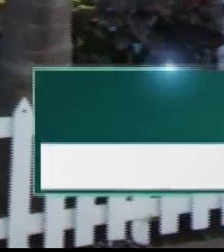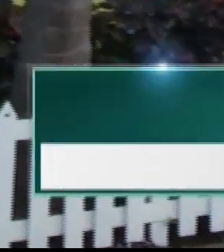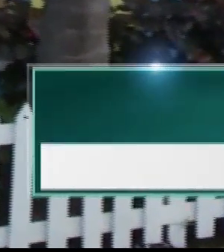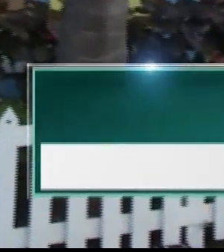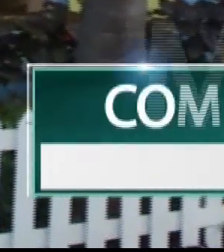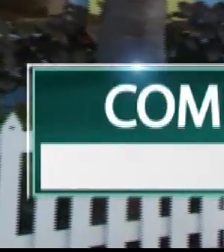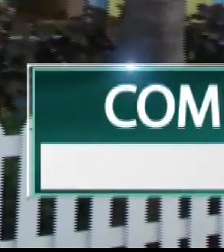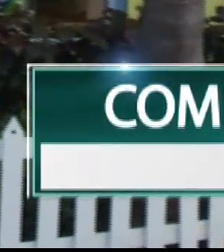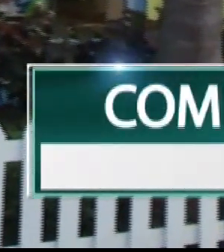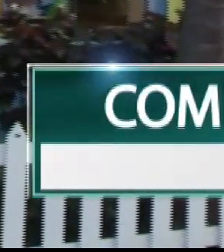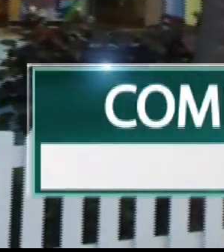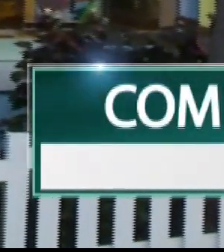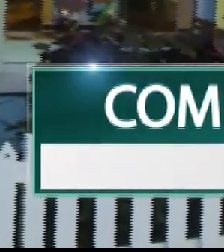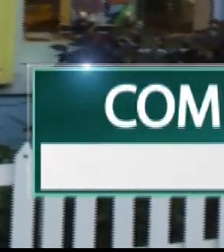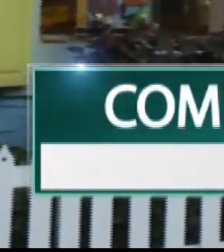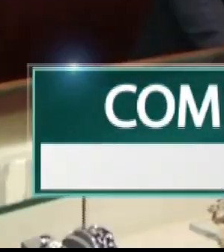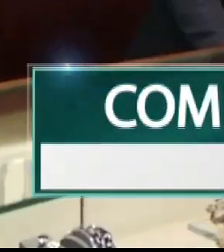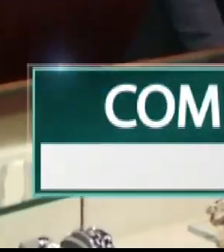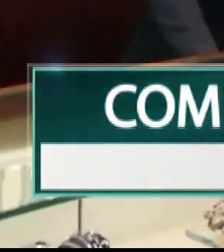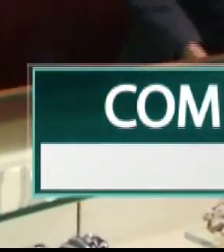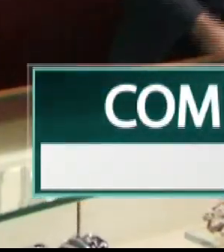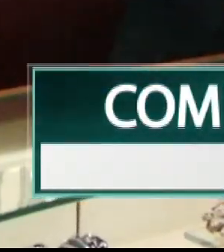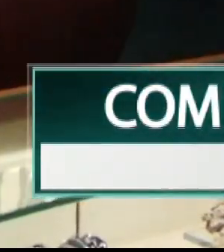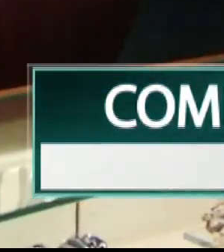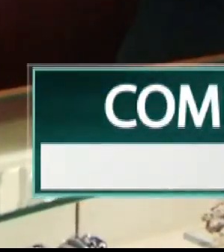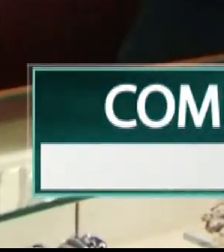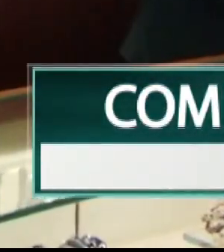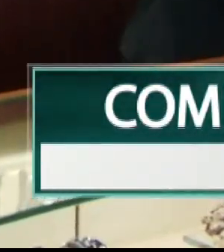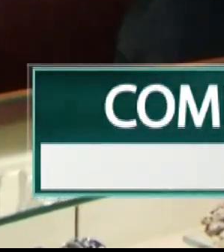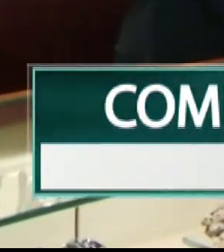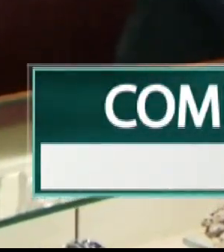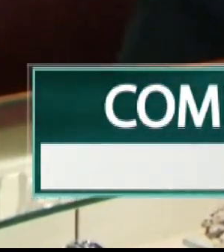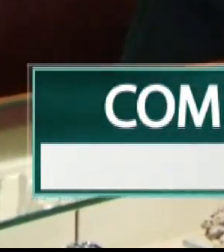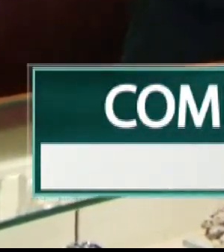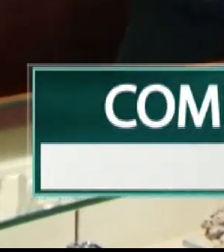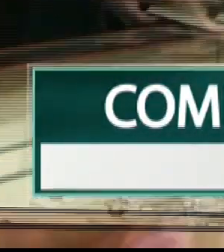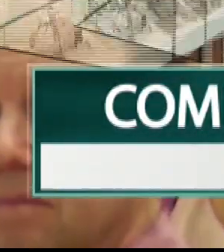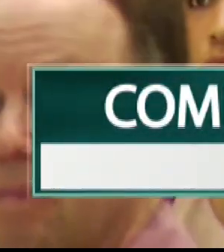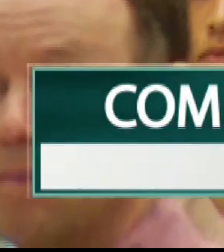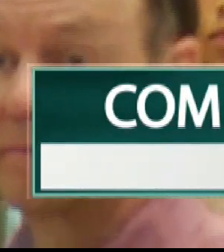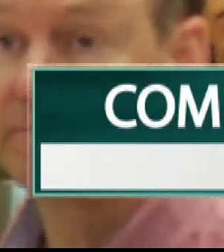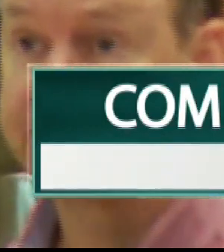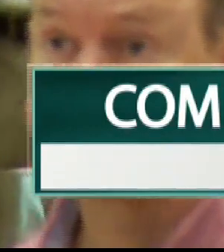Still looking for a last-minute gift for your Valentine? We may be able to help you.